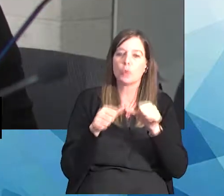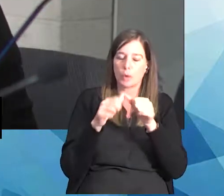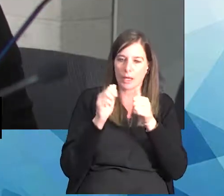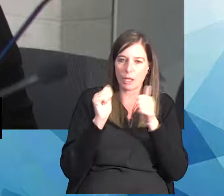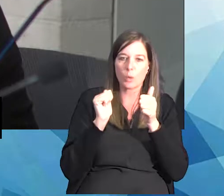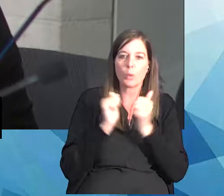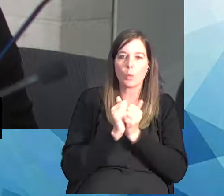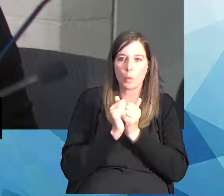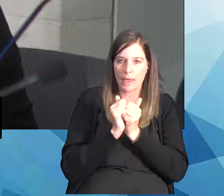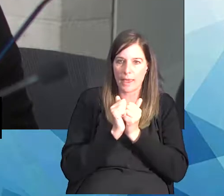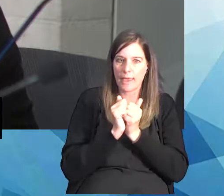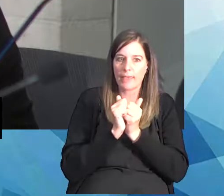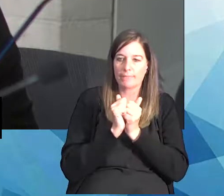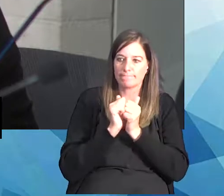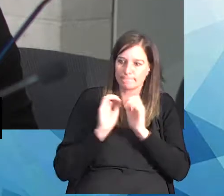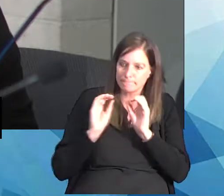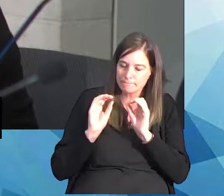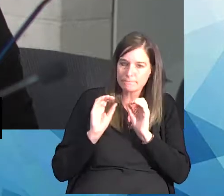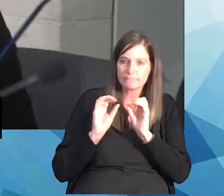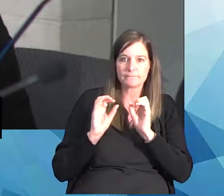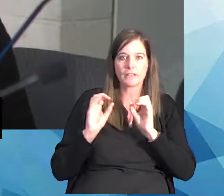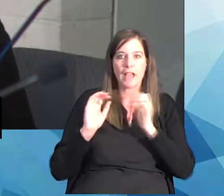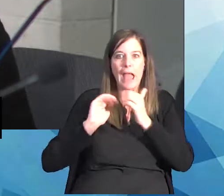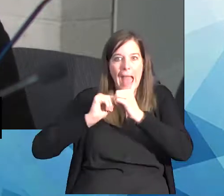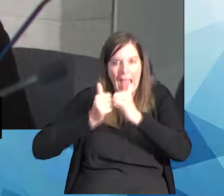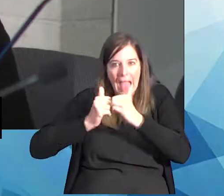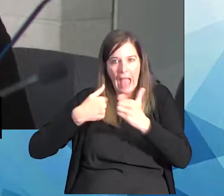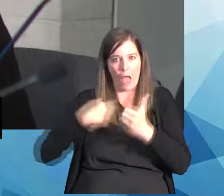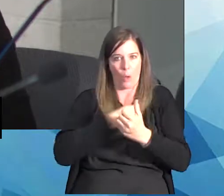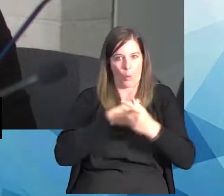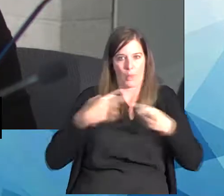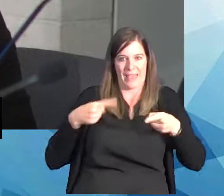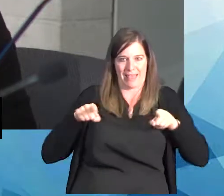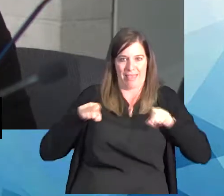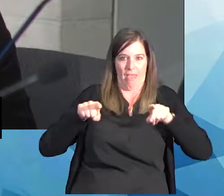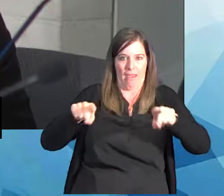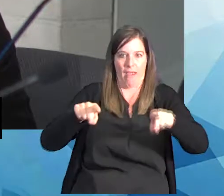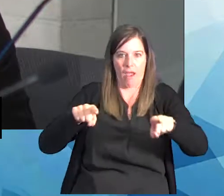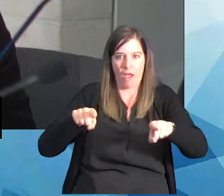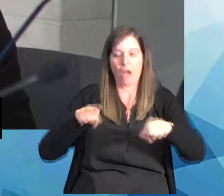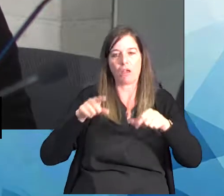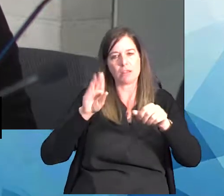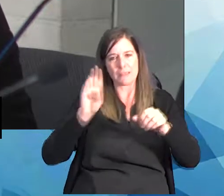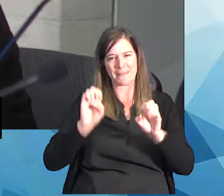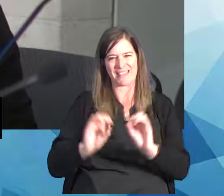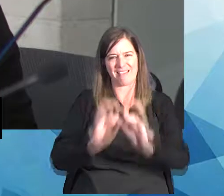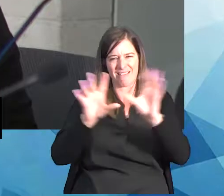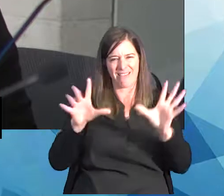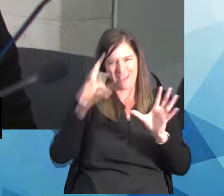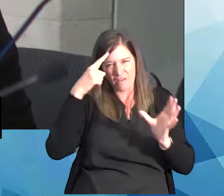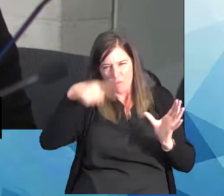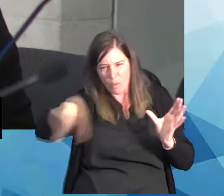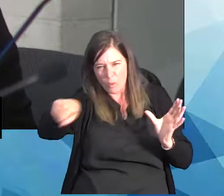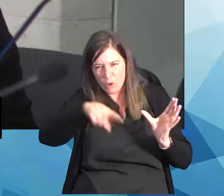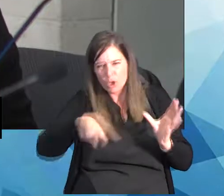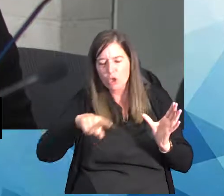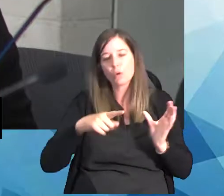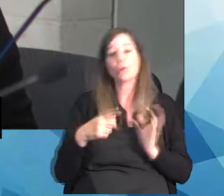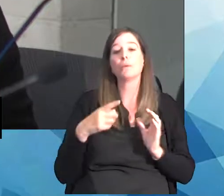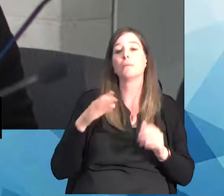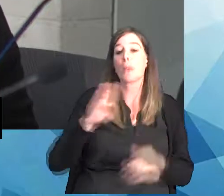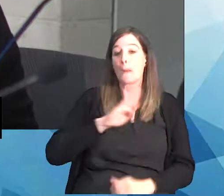implementation of to make that more clear. So Board Docs actually has which is the application where we run all of our